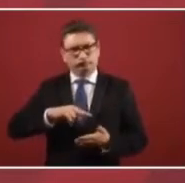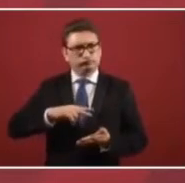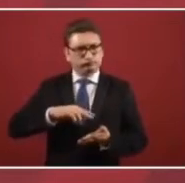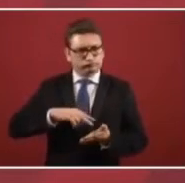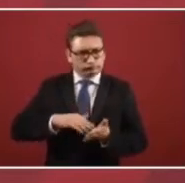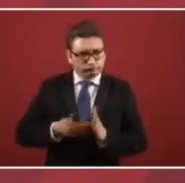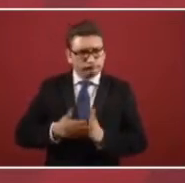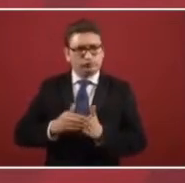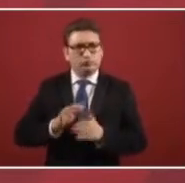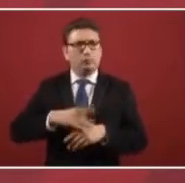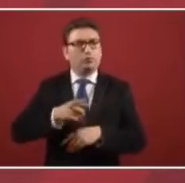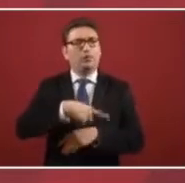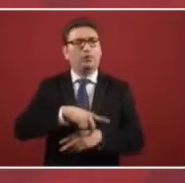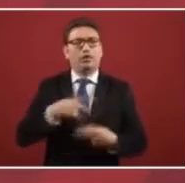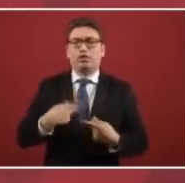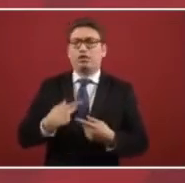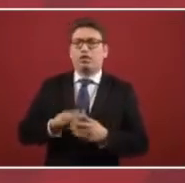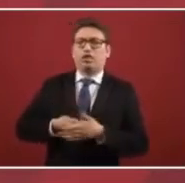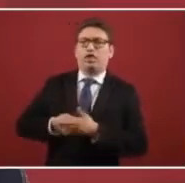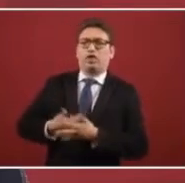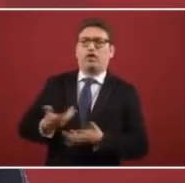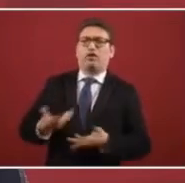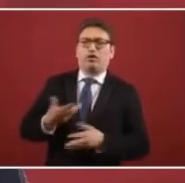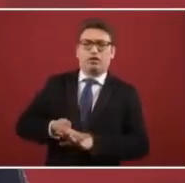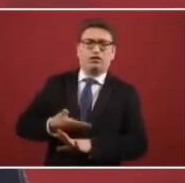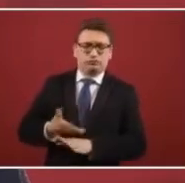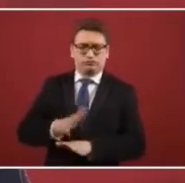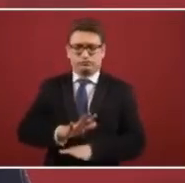to fall into their provocations.